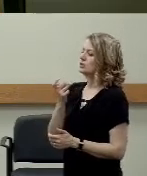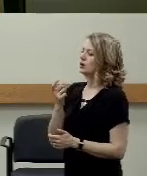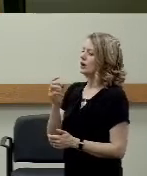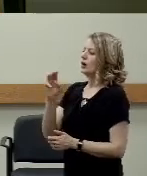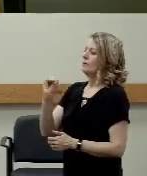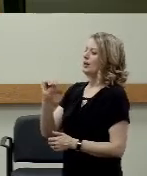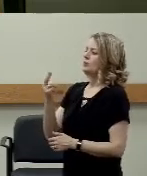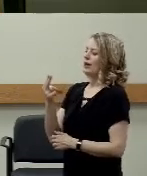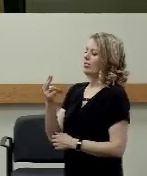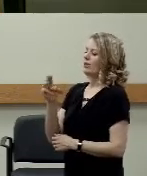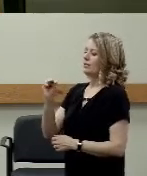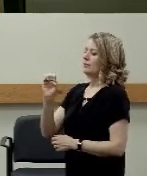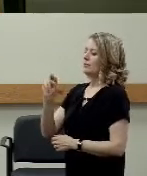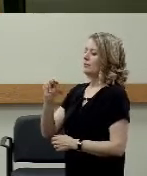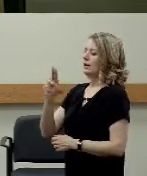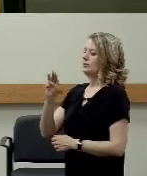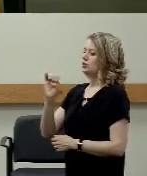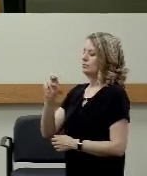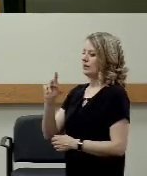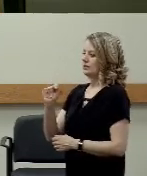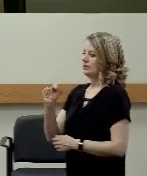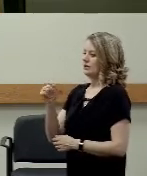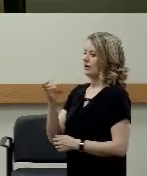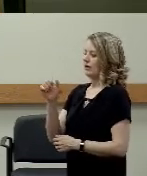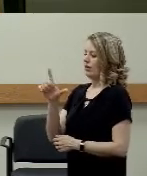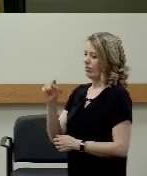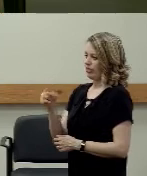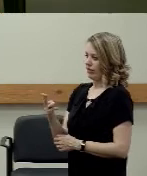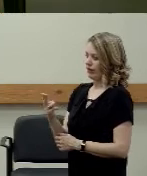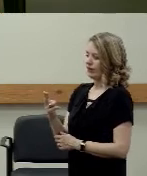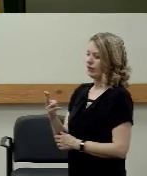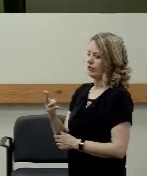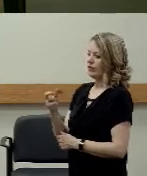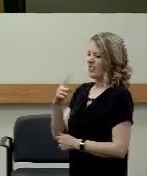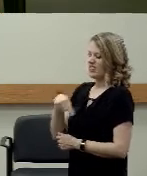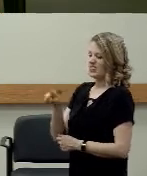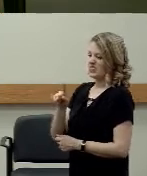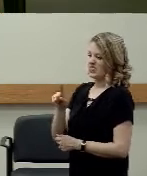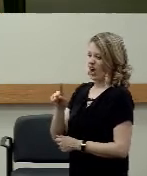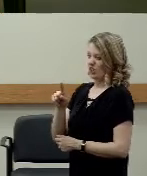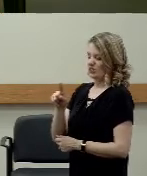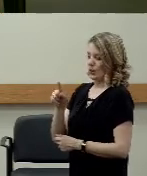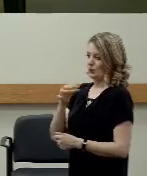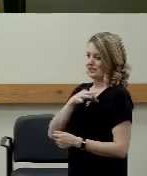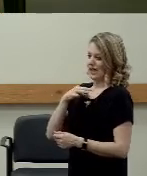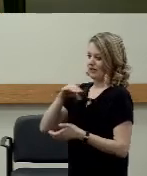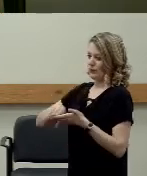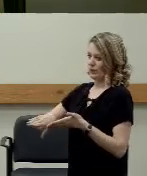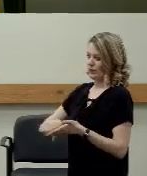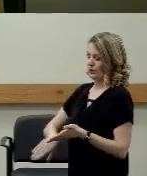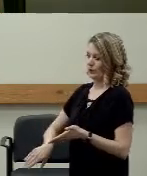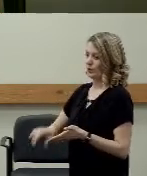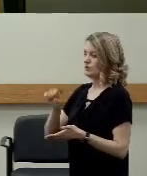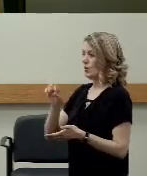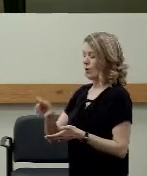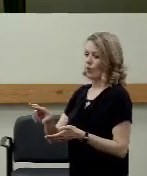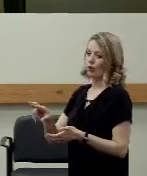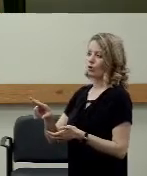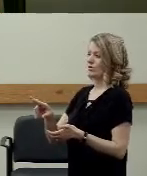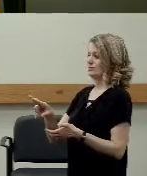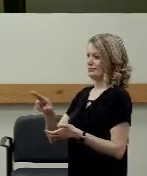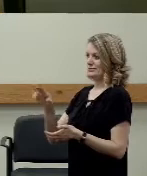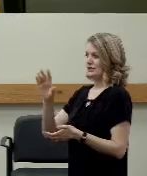Health furloughed 200 employees, 25% pay cut for management. Are you thinking of doing anything similar, any type of pay cuts or furloughing any of your